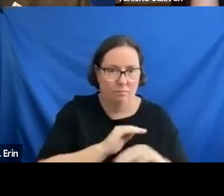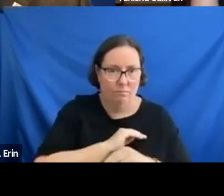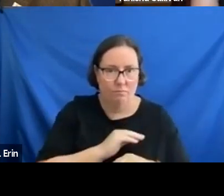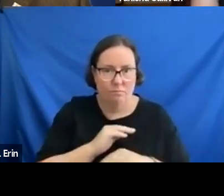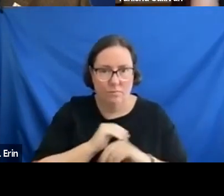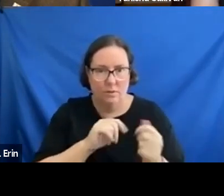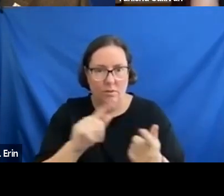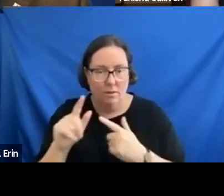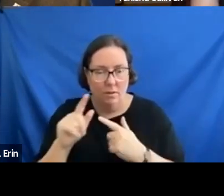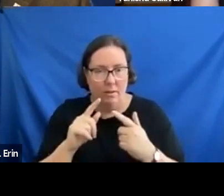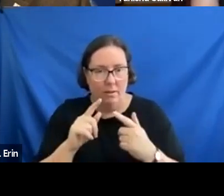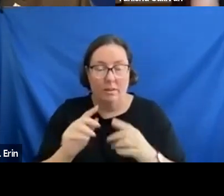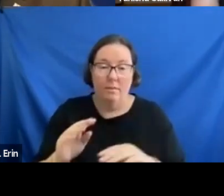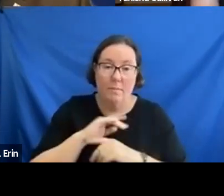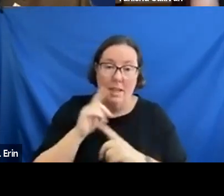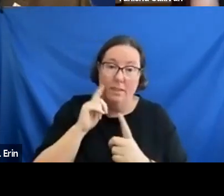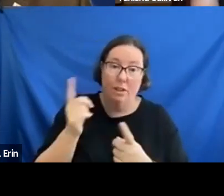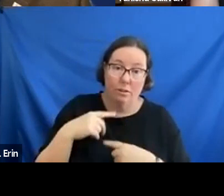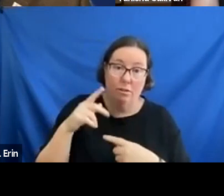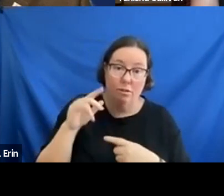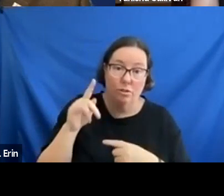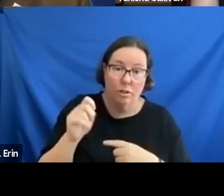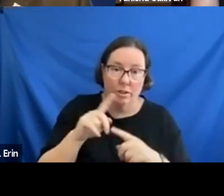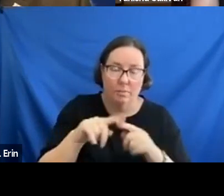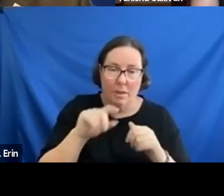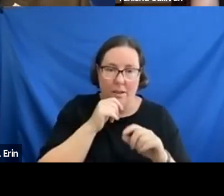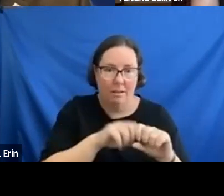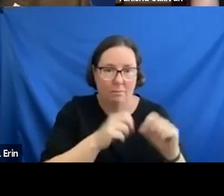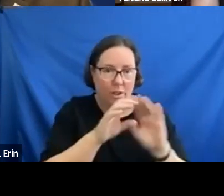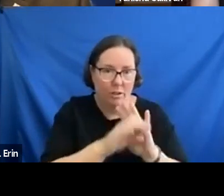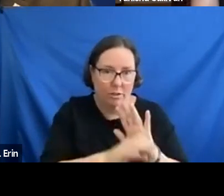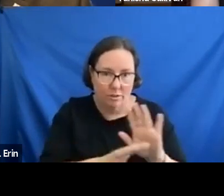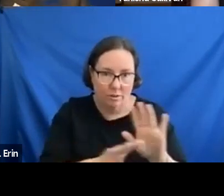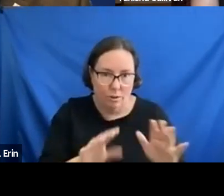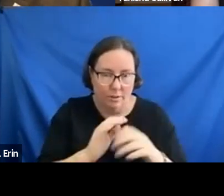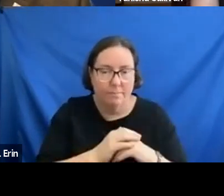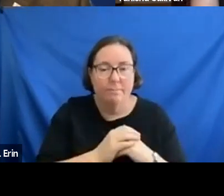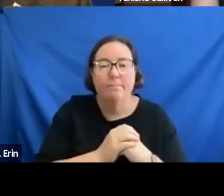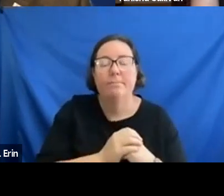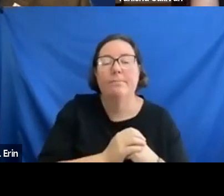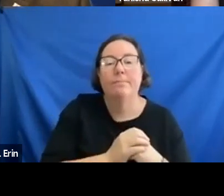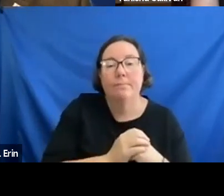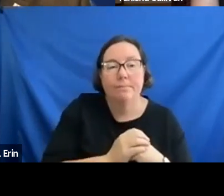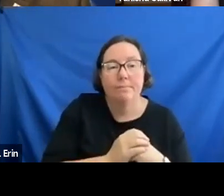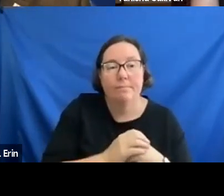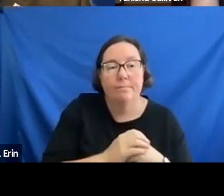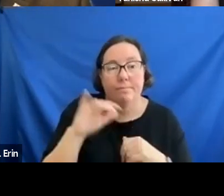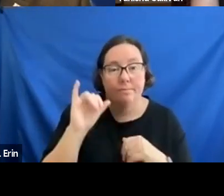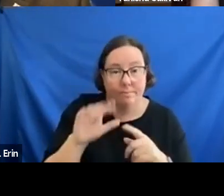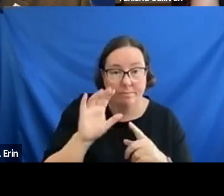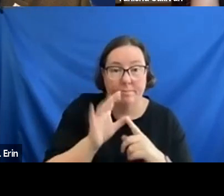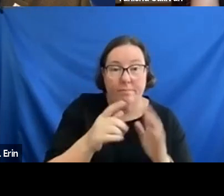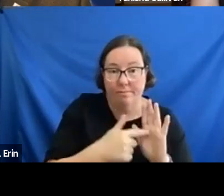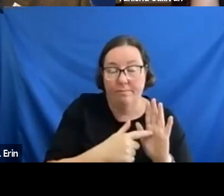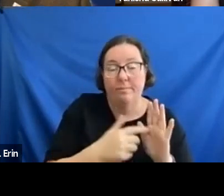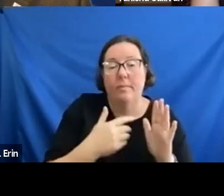way that helps us meet our charge with never running afoul of the Constitution. Okay. And that case provides us a